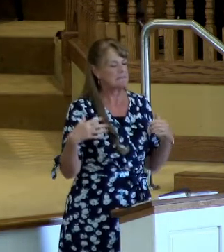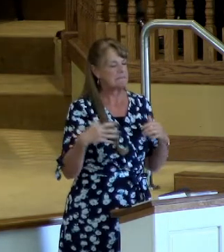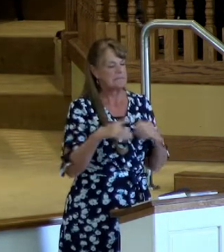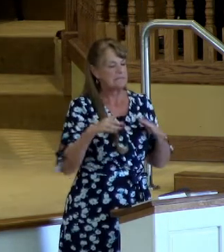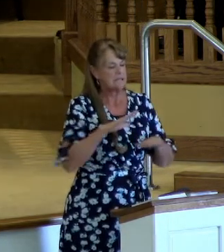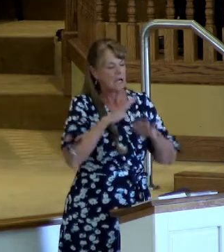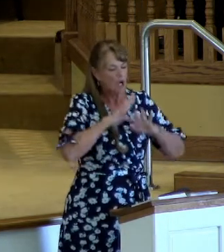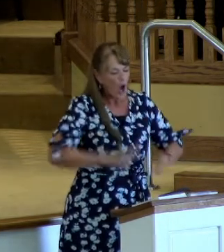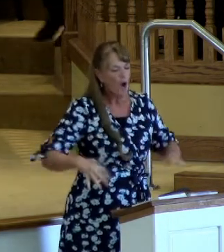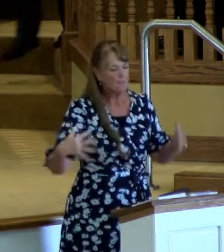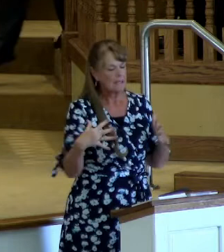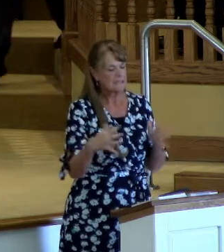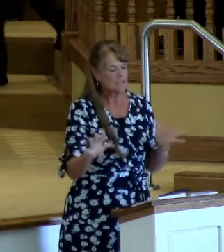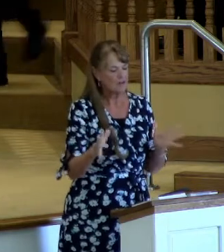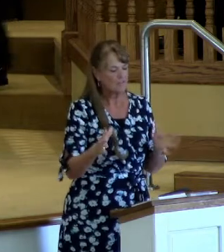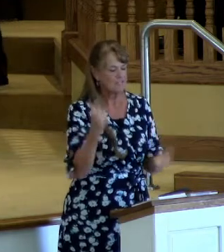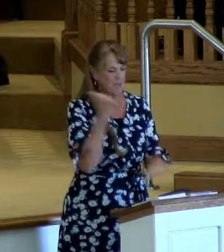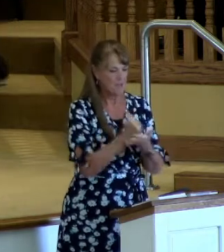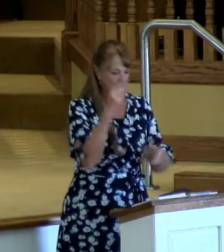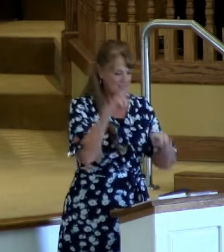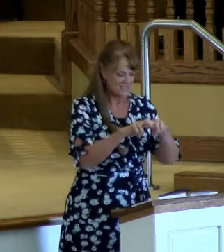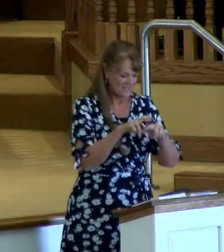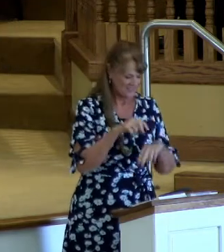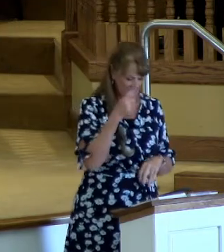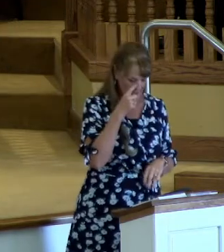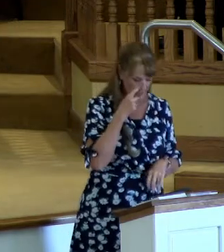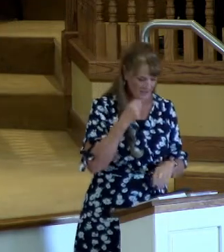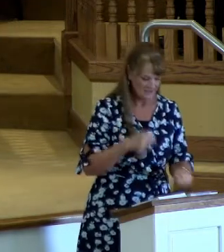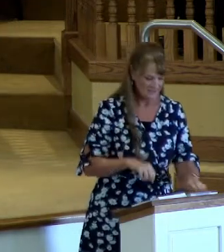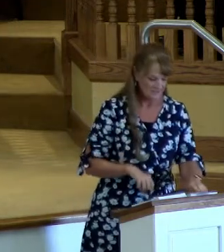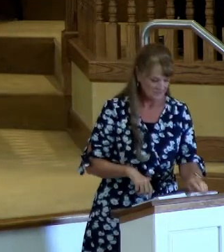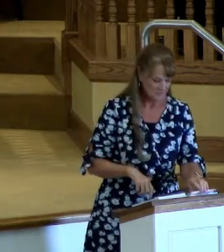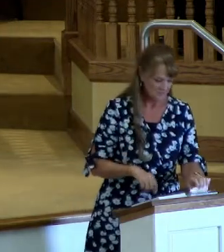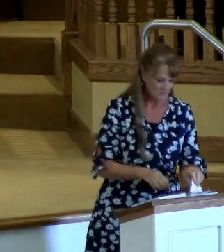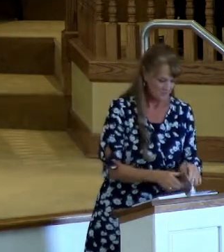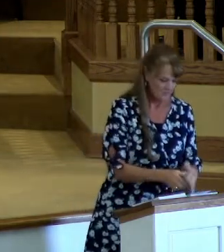night. In turn, pray. Amen. You may be seated.